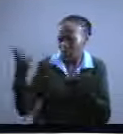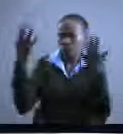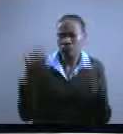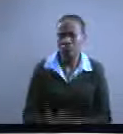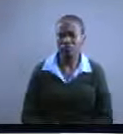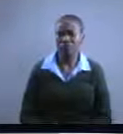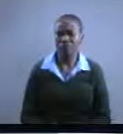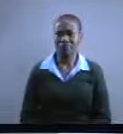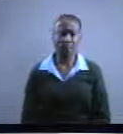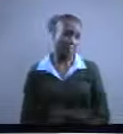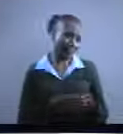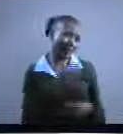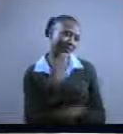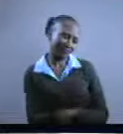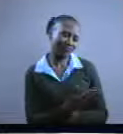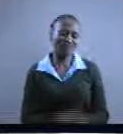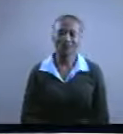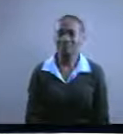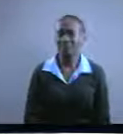Thank you, Honourable Member.